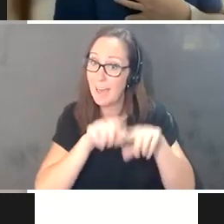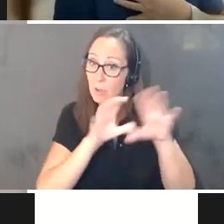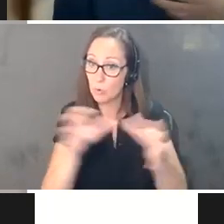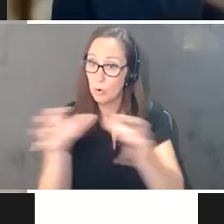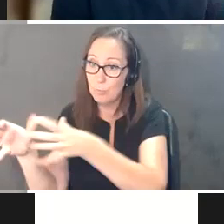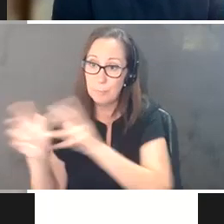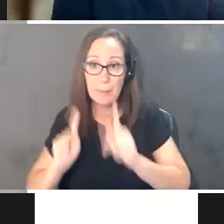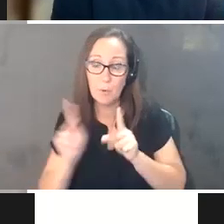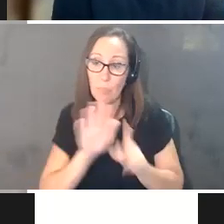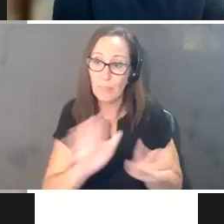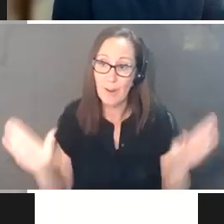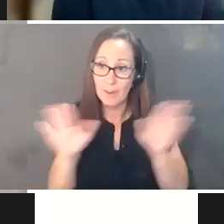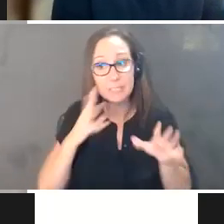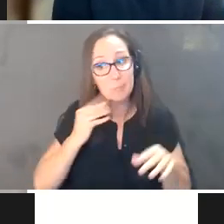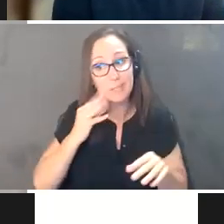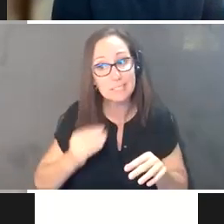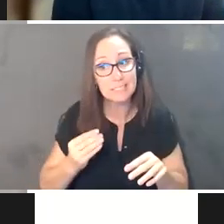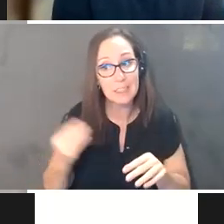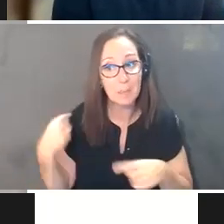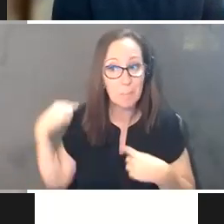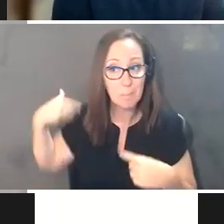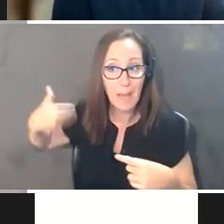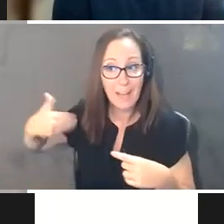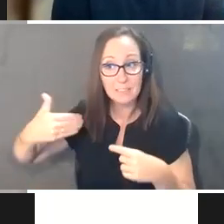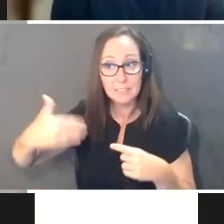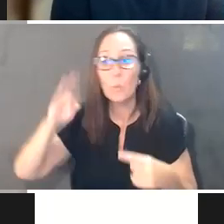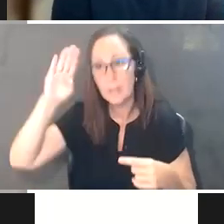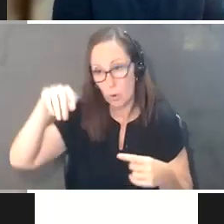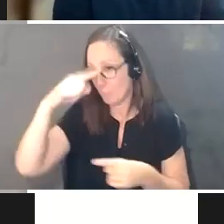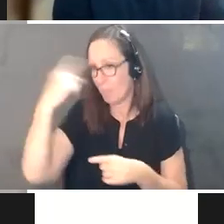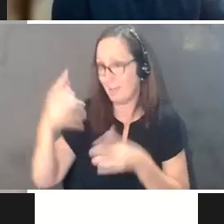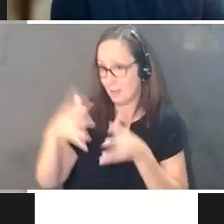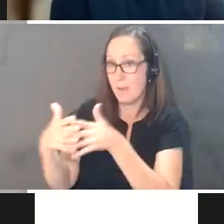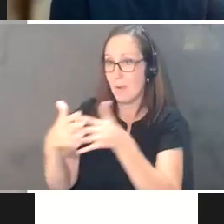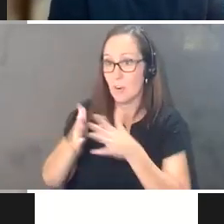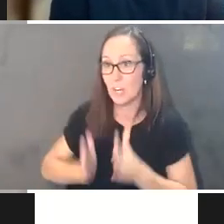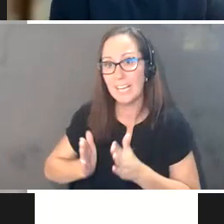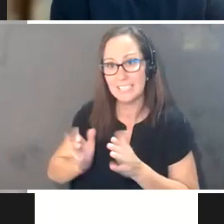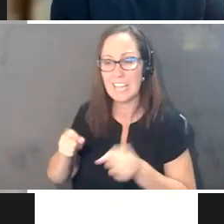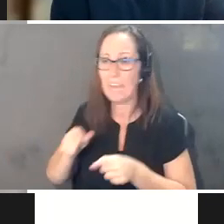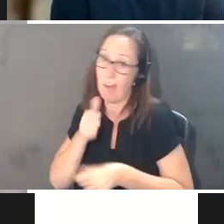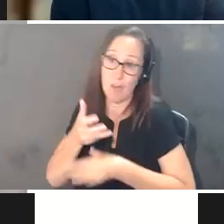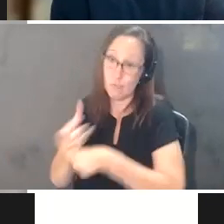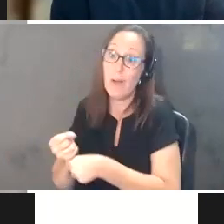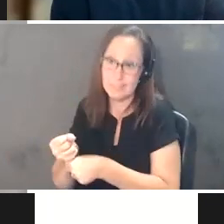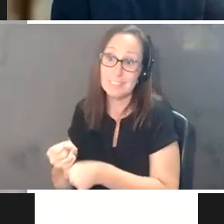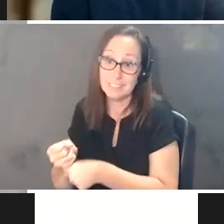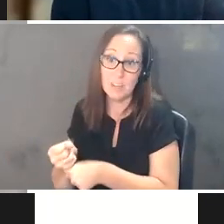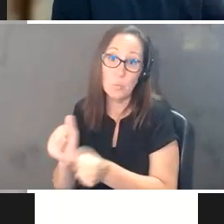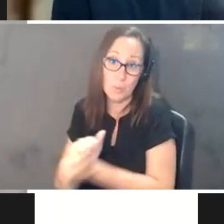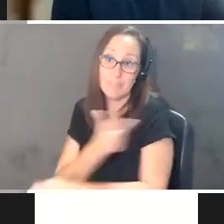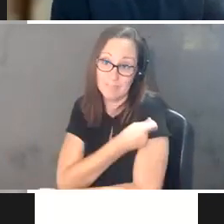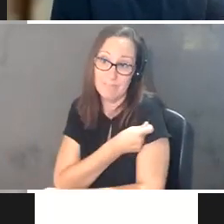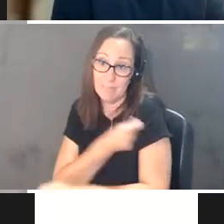their experiences in the past. So we know that for Black Americans, there can be distrust in the COVID vaccine just based